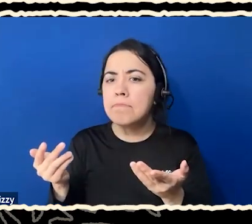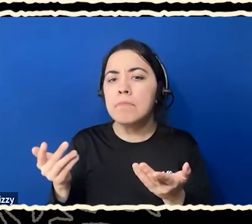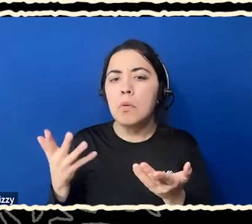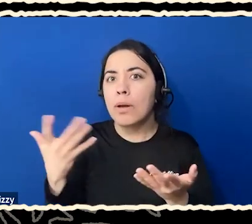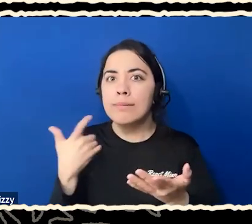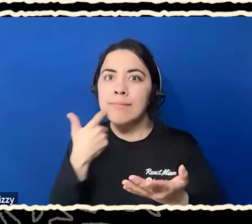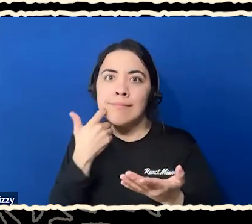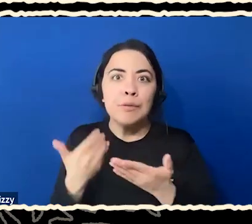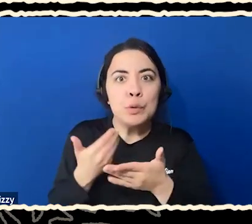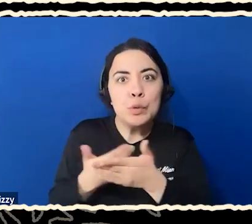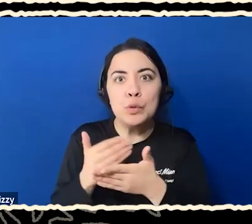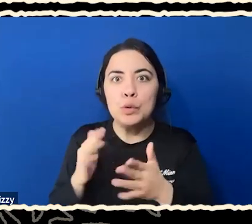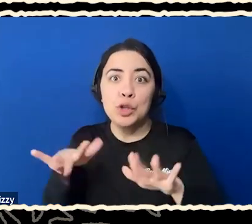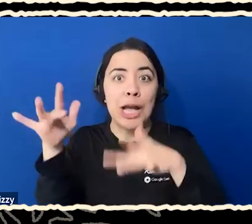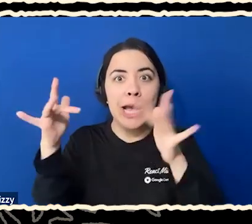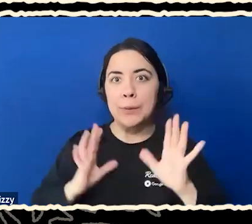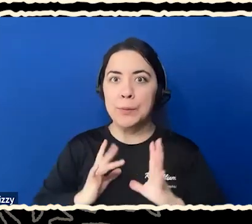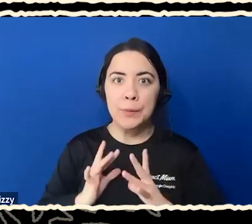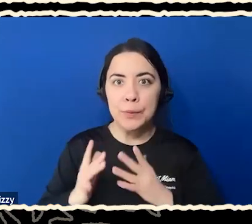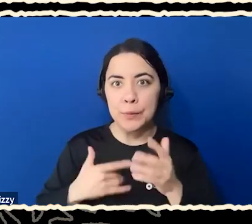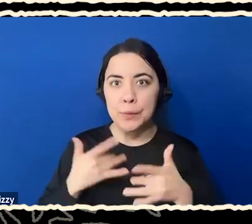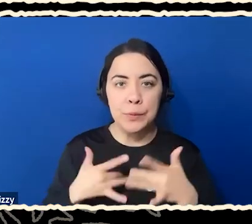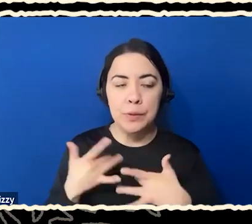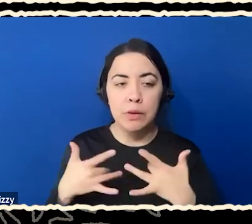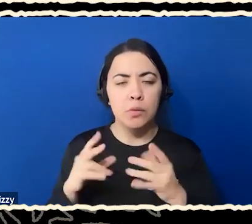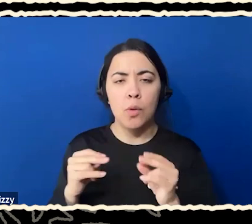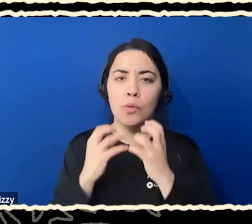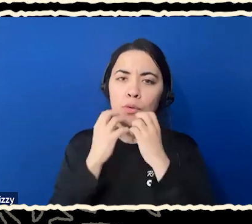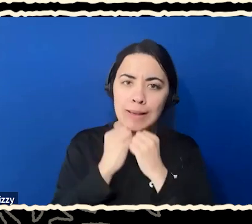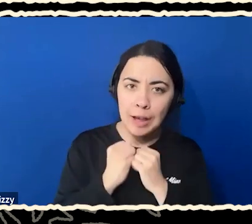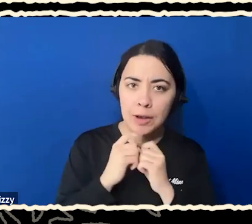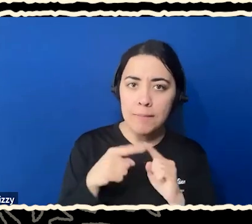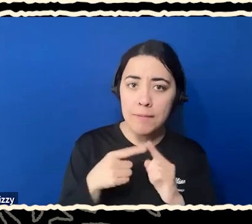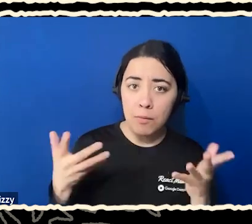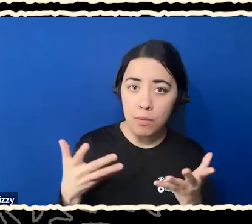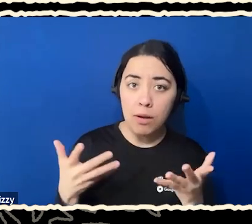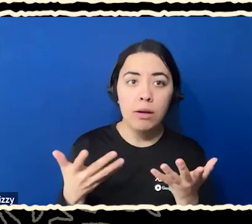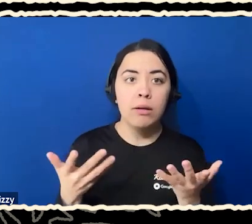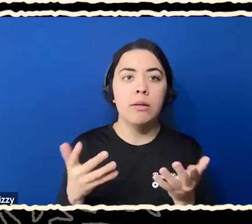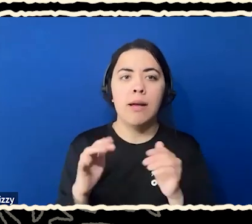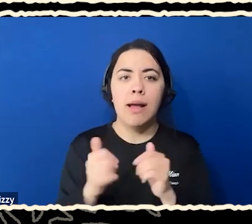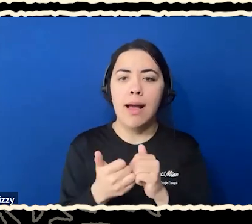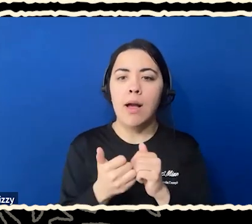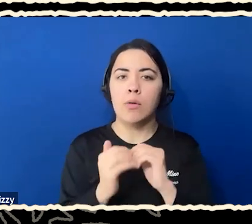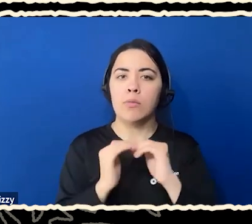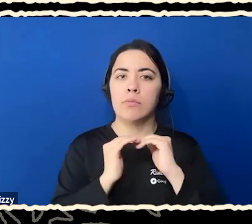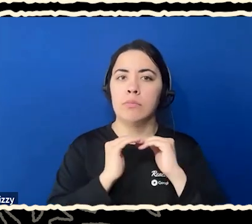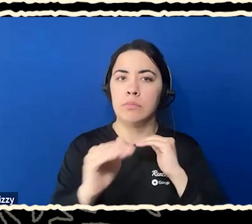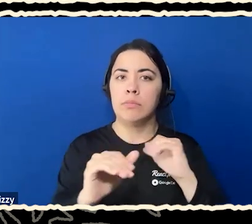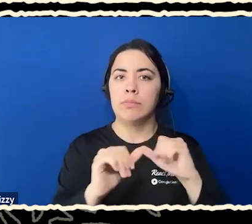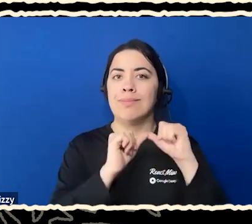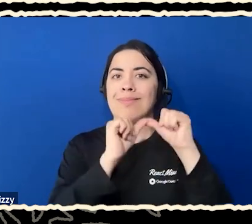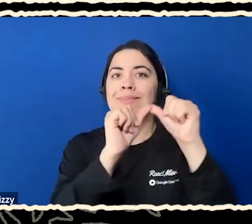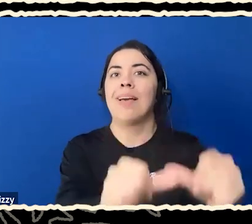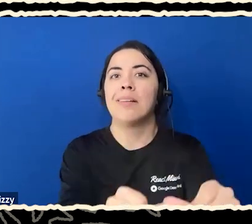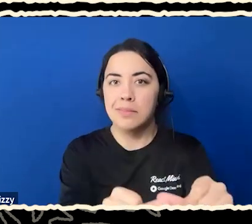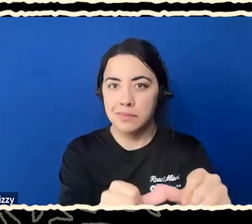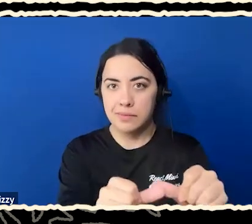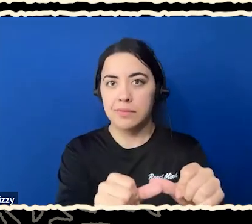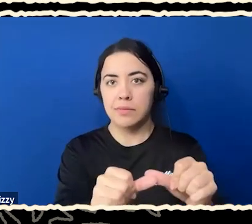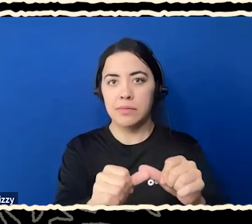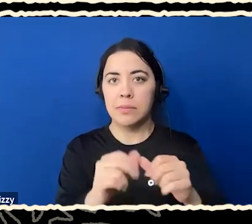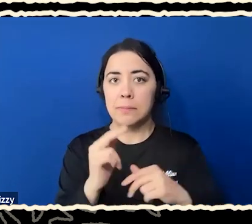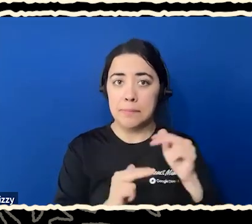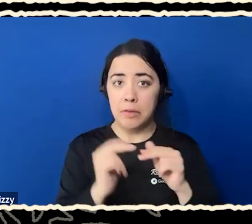latest, what's the new shiny thing, and you start caring about what needs to be made to last. And